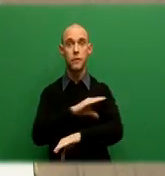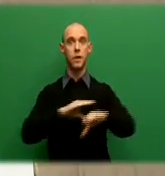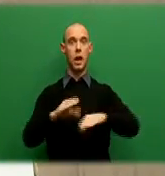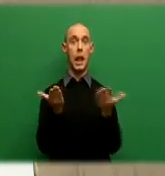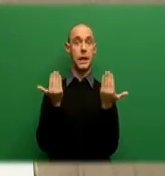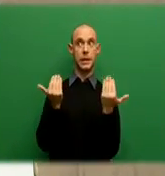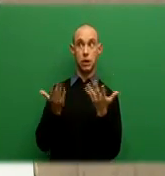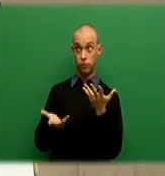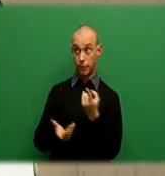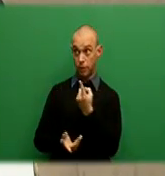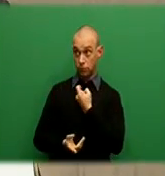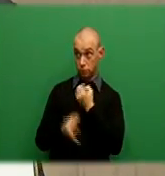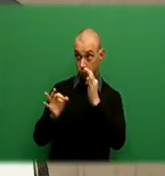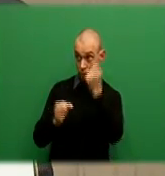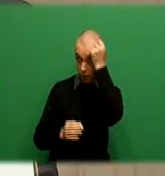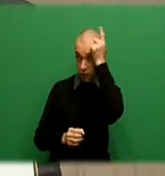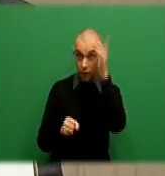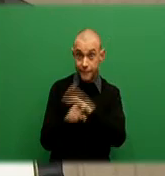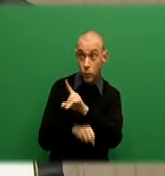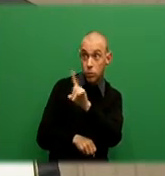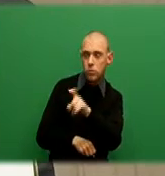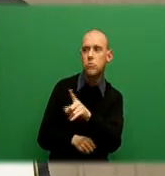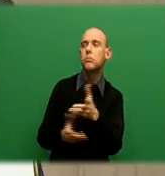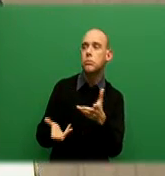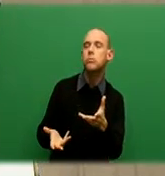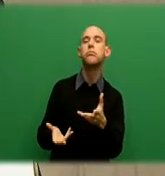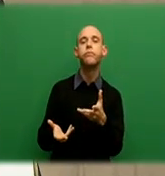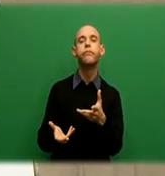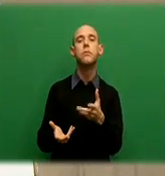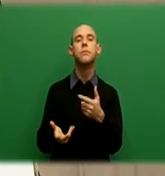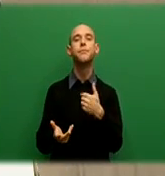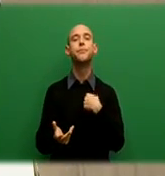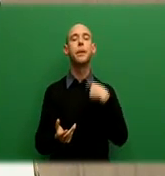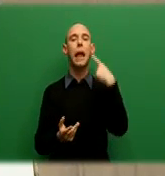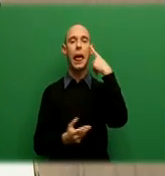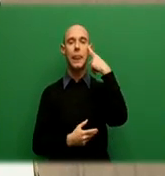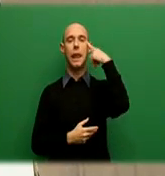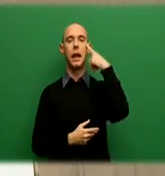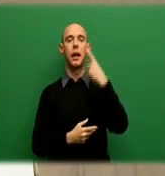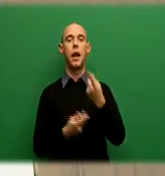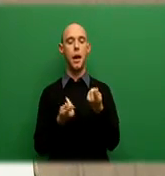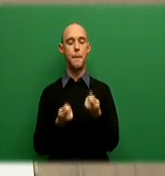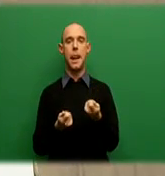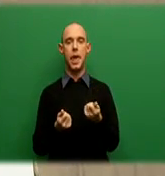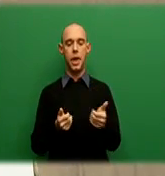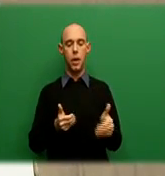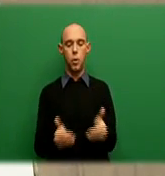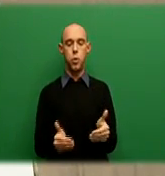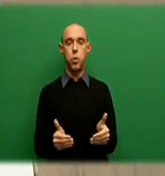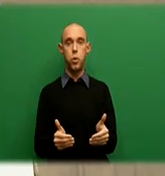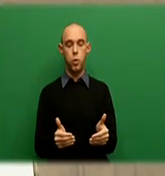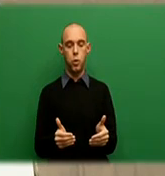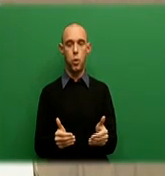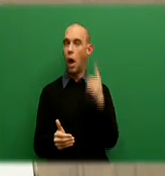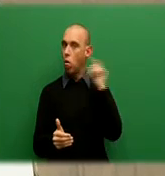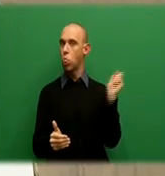right. I guess this is the issue around Monetary policy divergence that we have